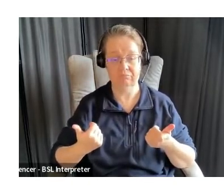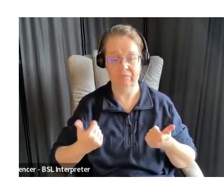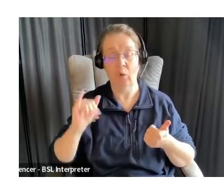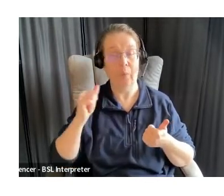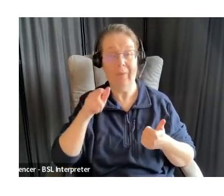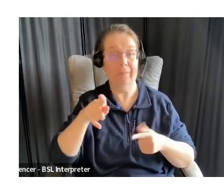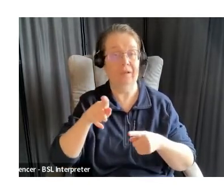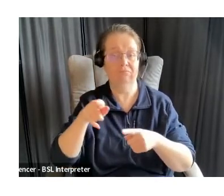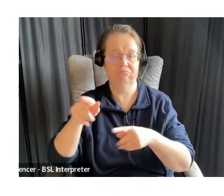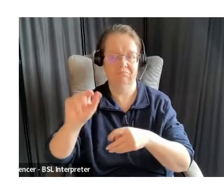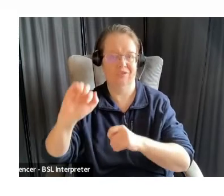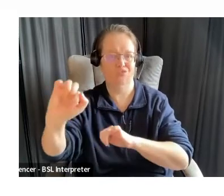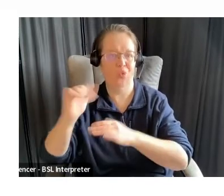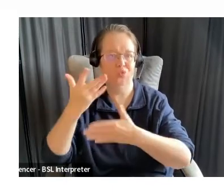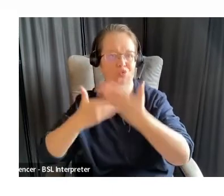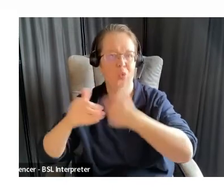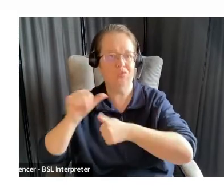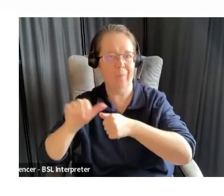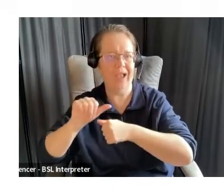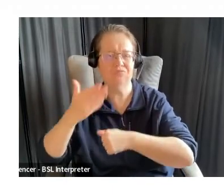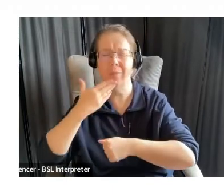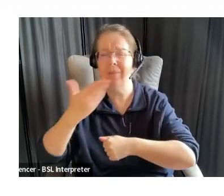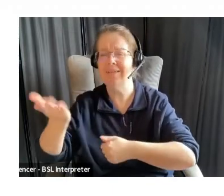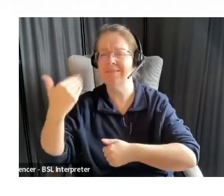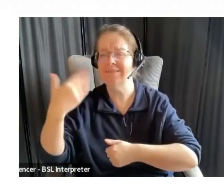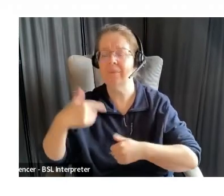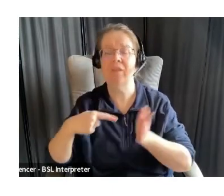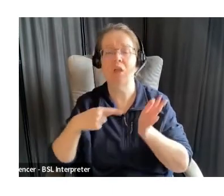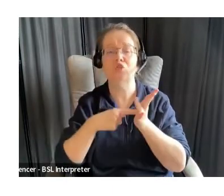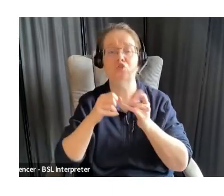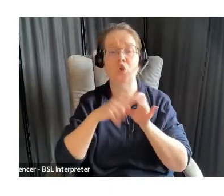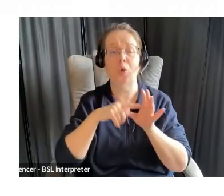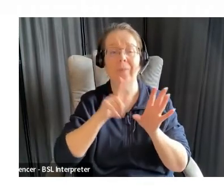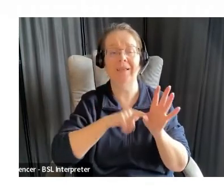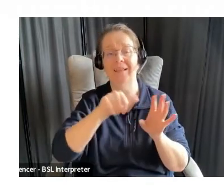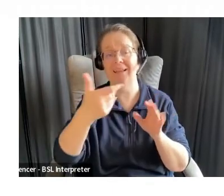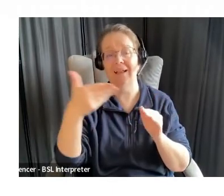better story to tell. Again, please share. Next slide, Toby.